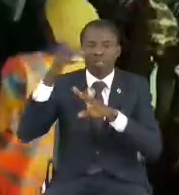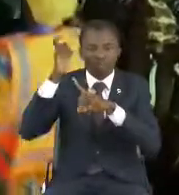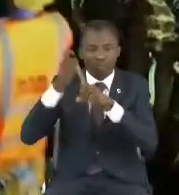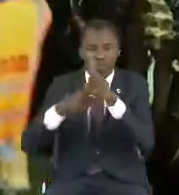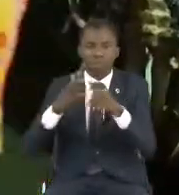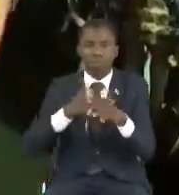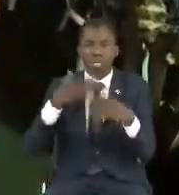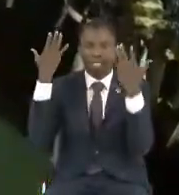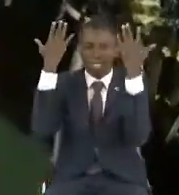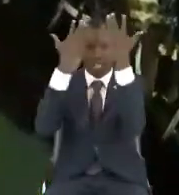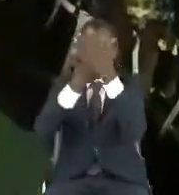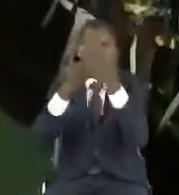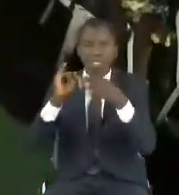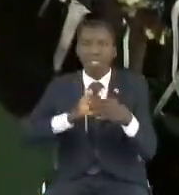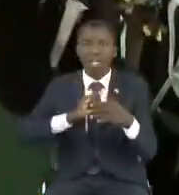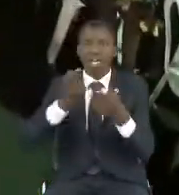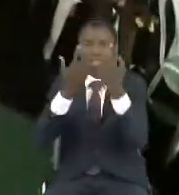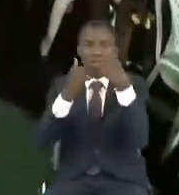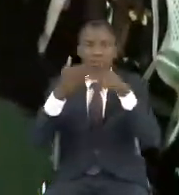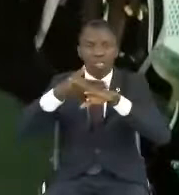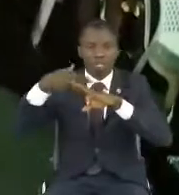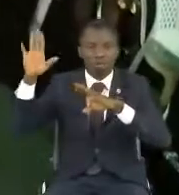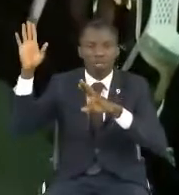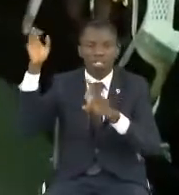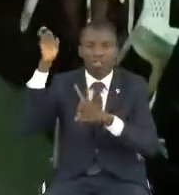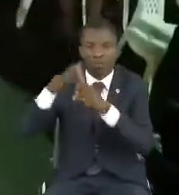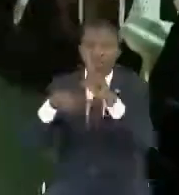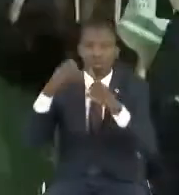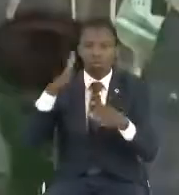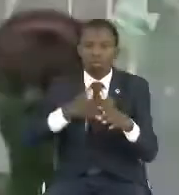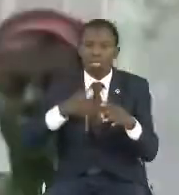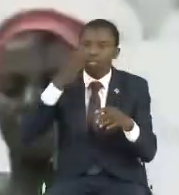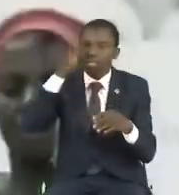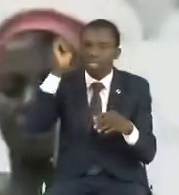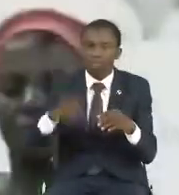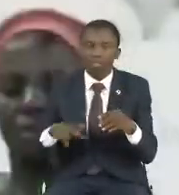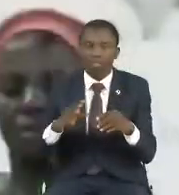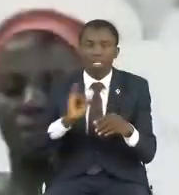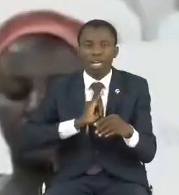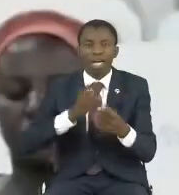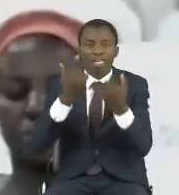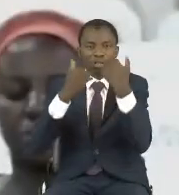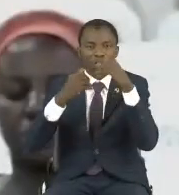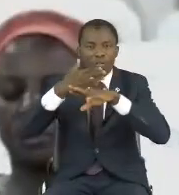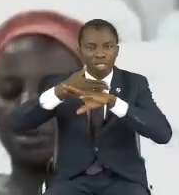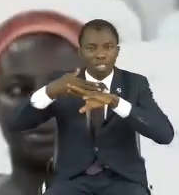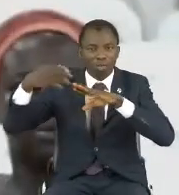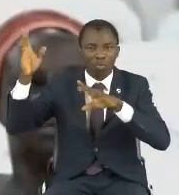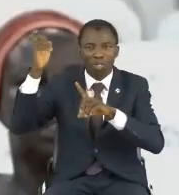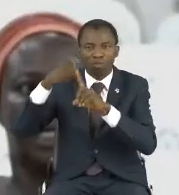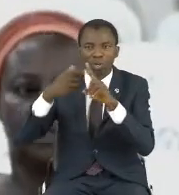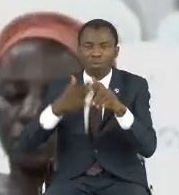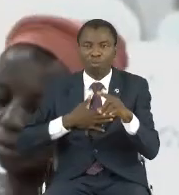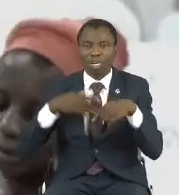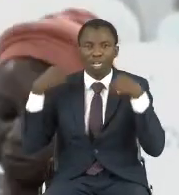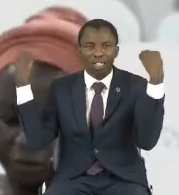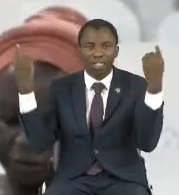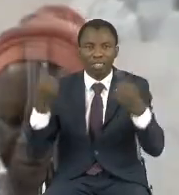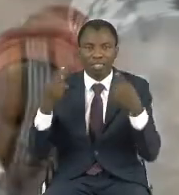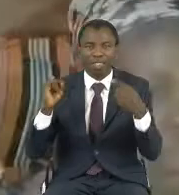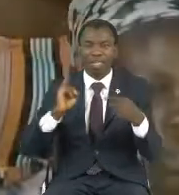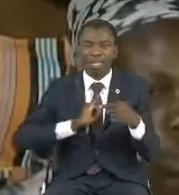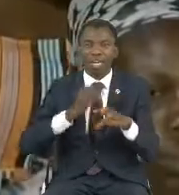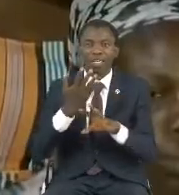from my evil. I come away from all my sins. And I bow, I bend,